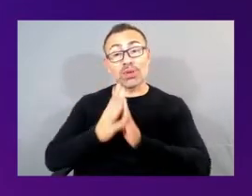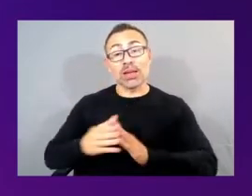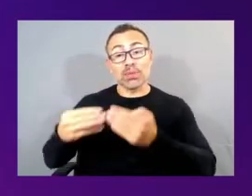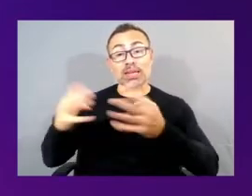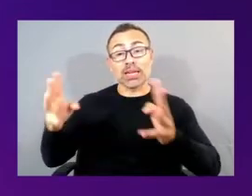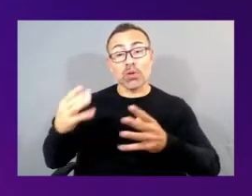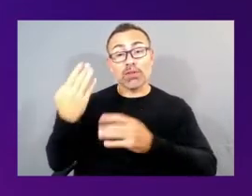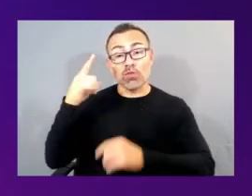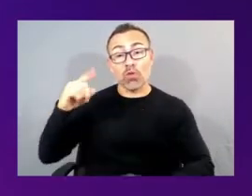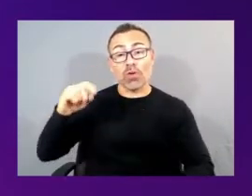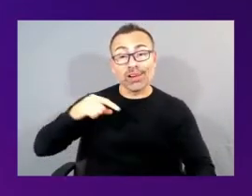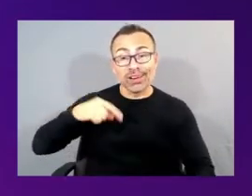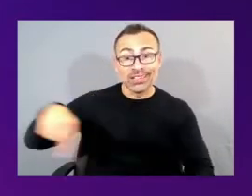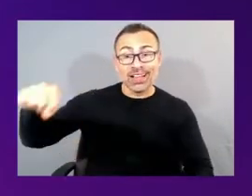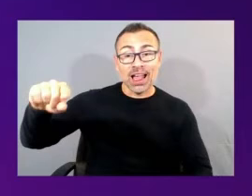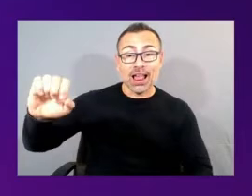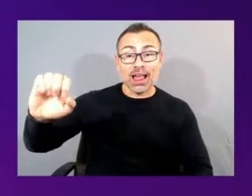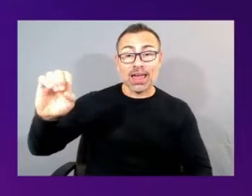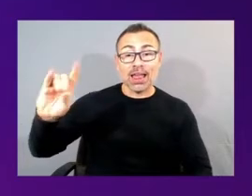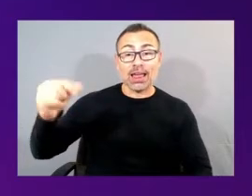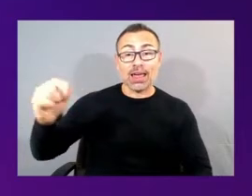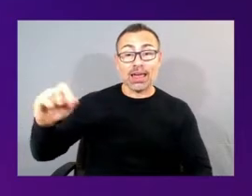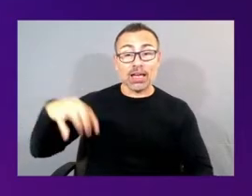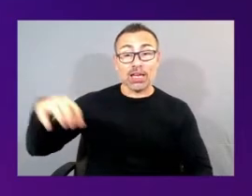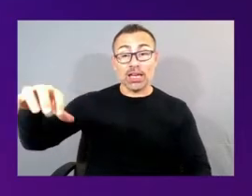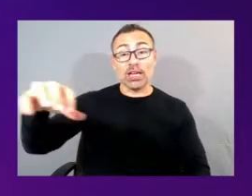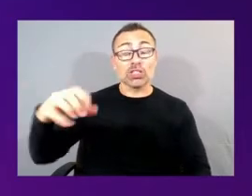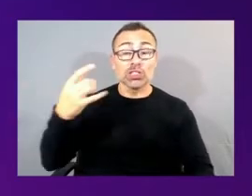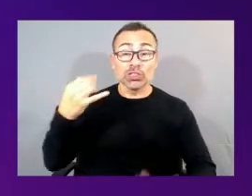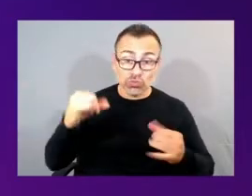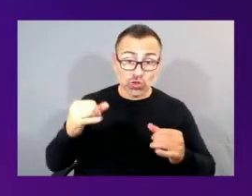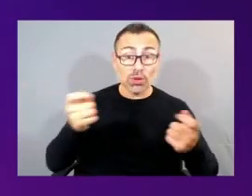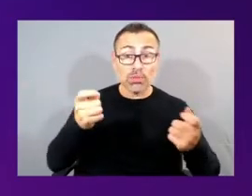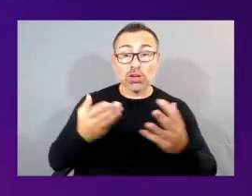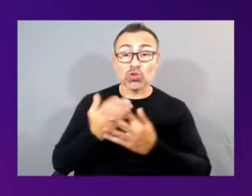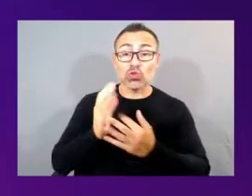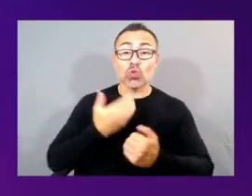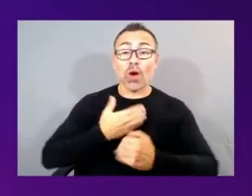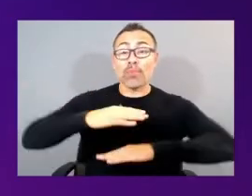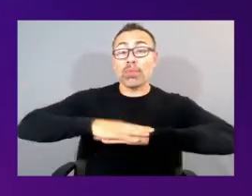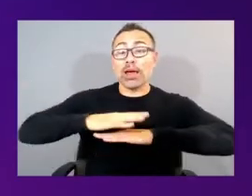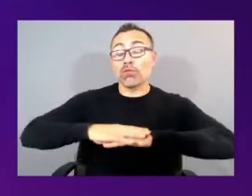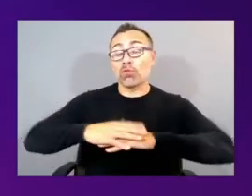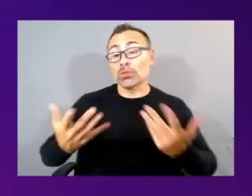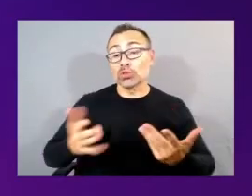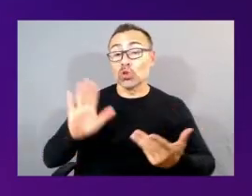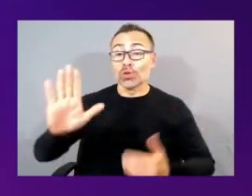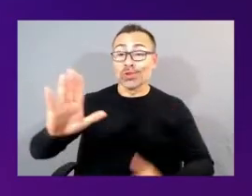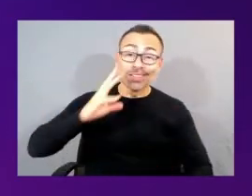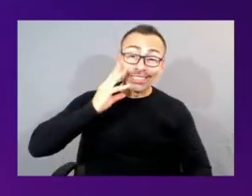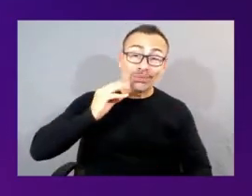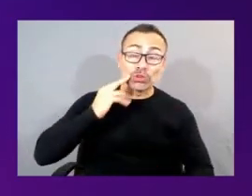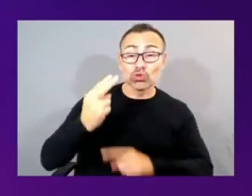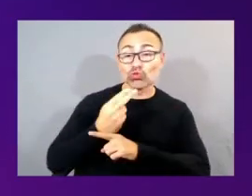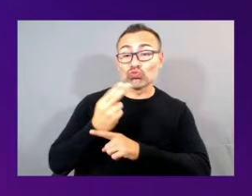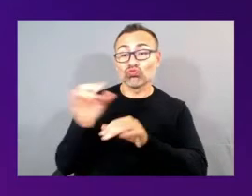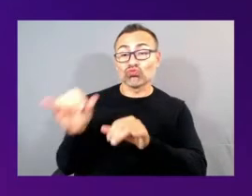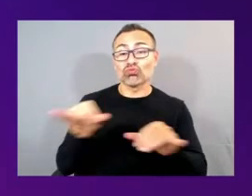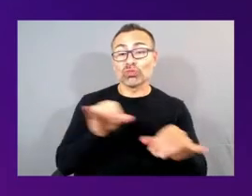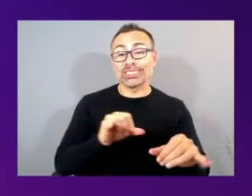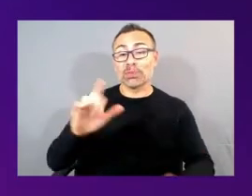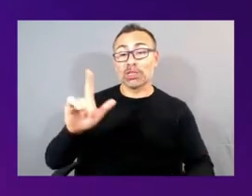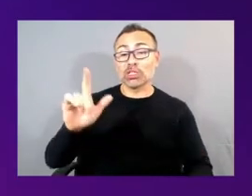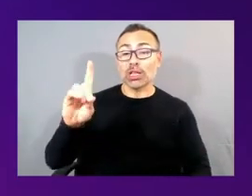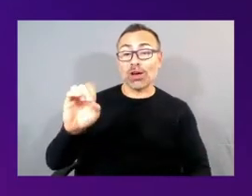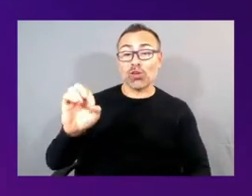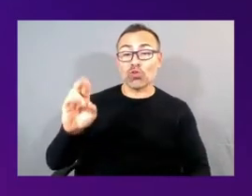management platform. So you have the same user experience as with our own gateways. So what makes CloudRail and Snow a great choice for IoT